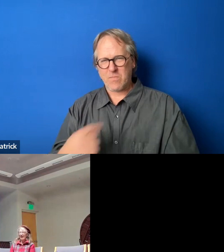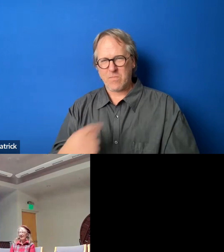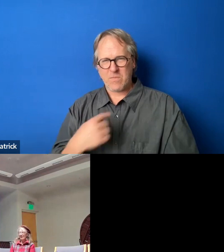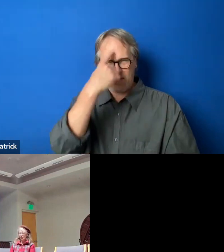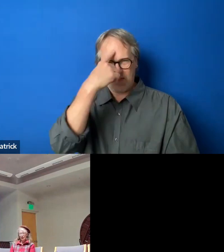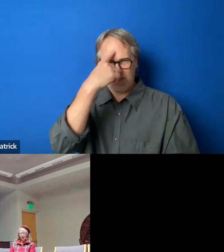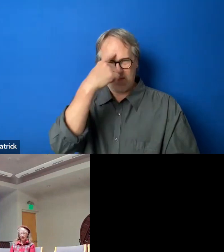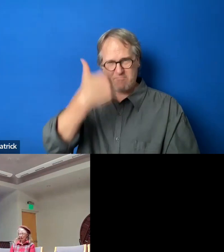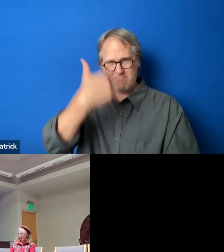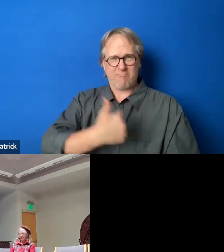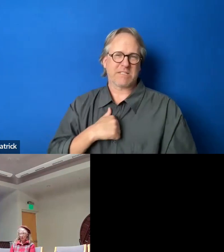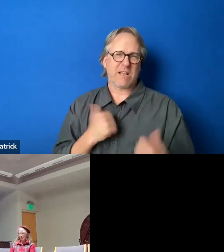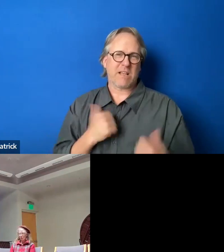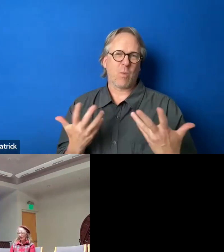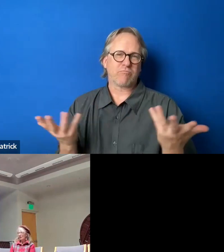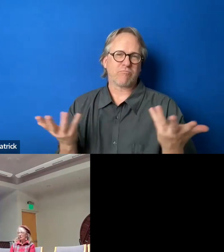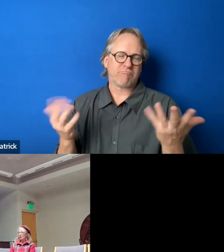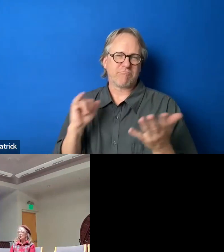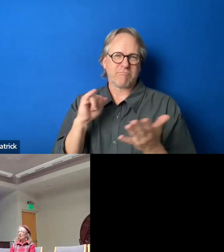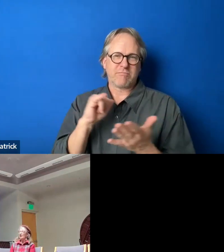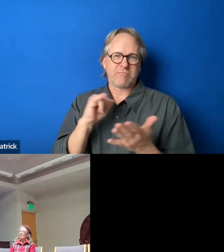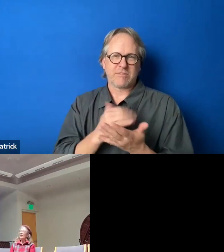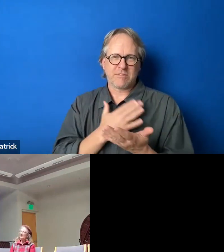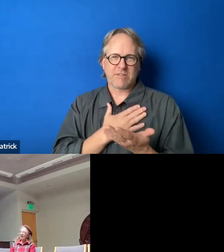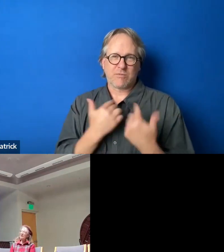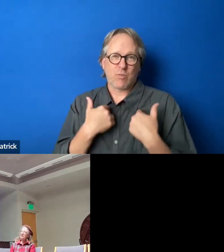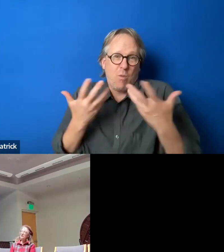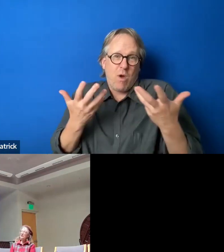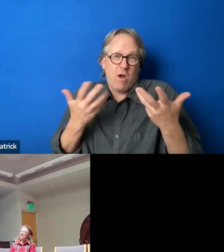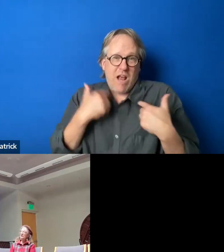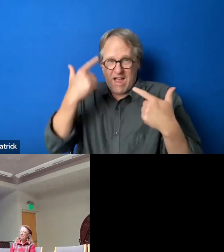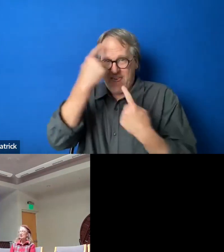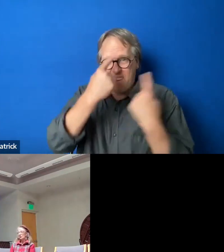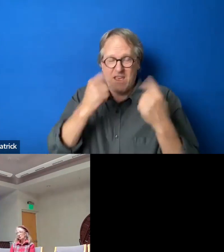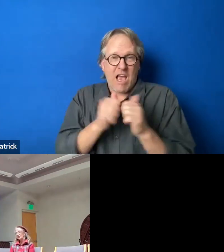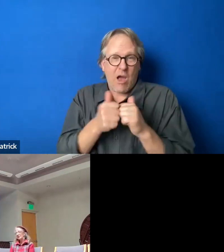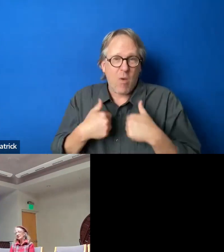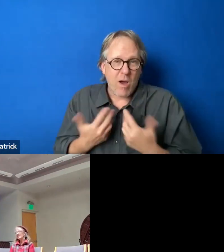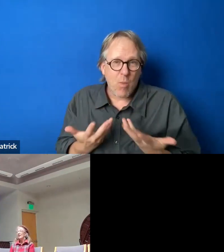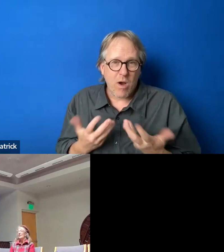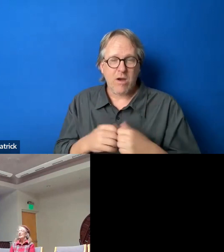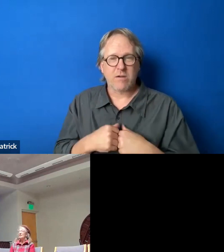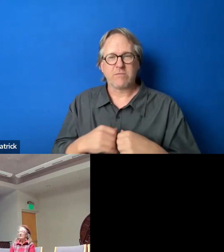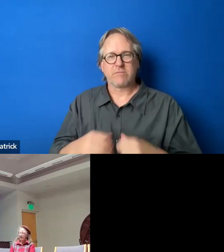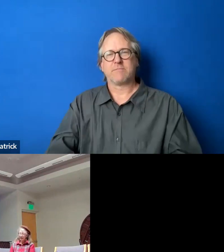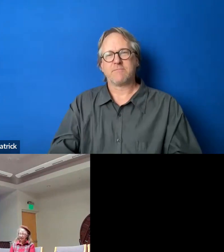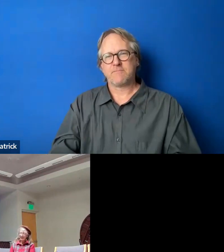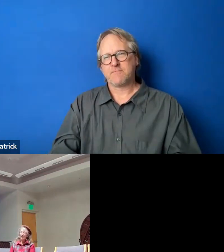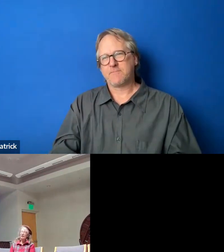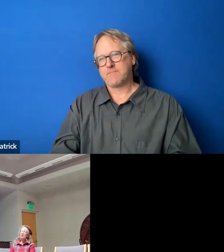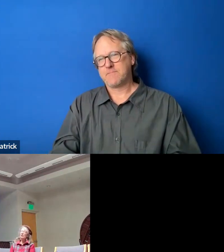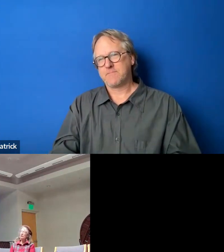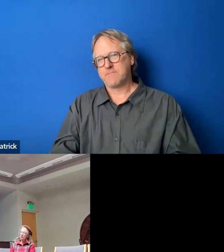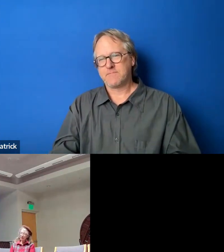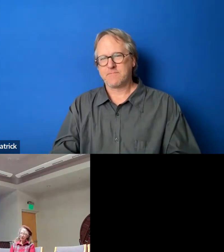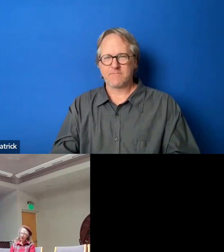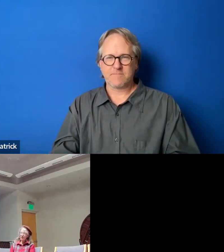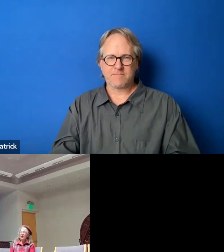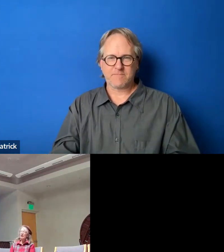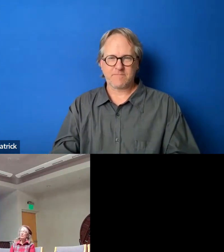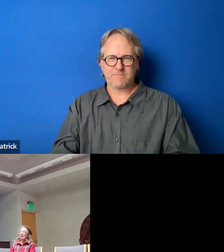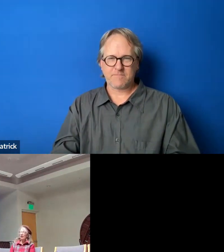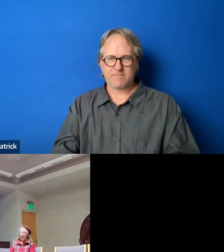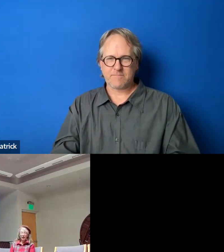please, and this gives me pleasure. My conscience decrees, this right I must